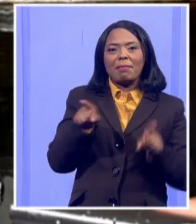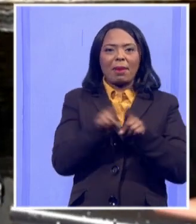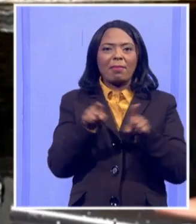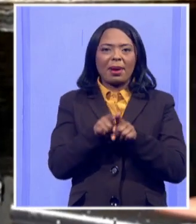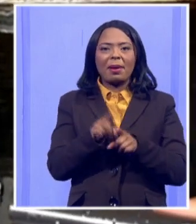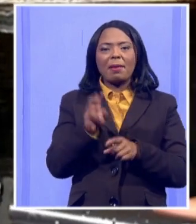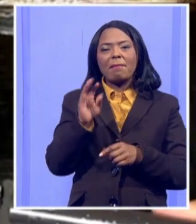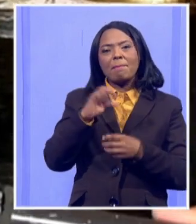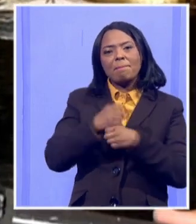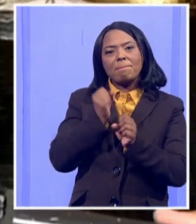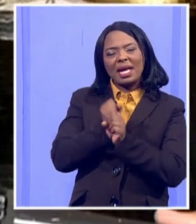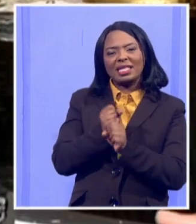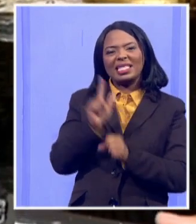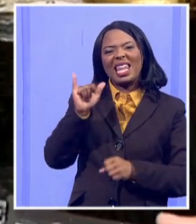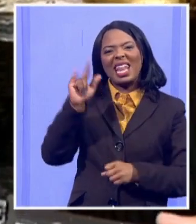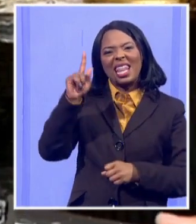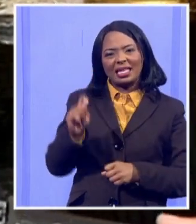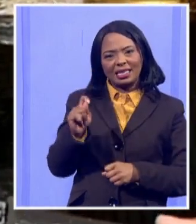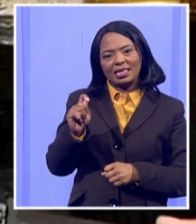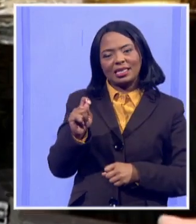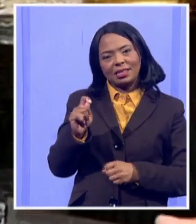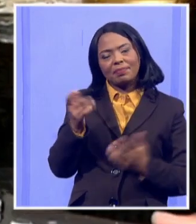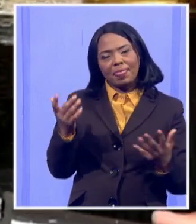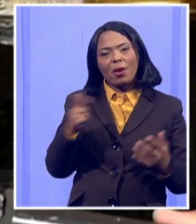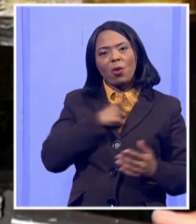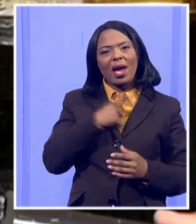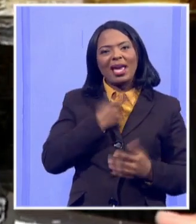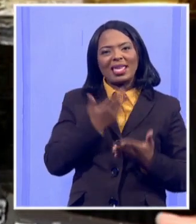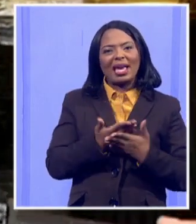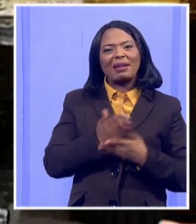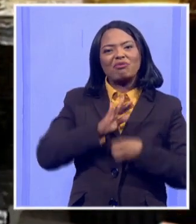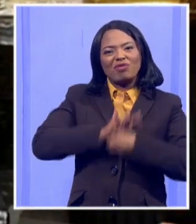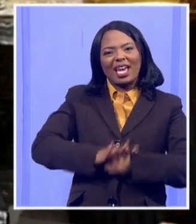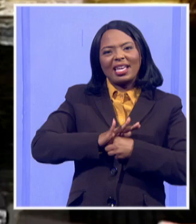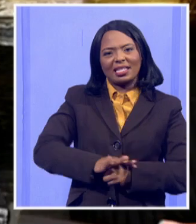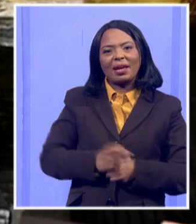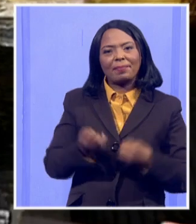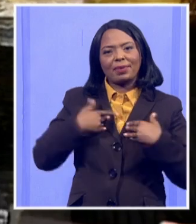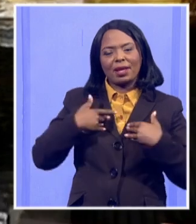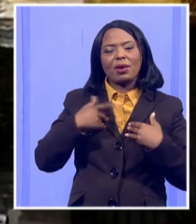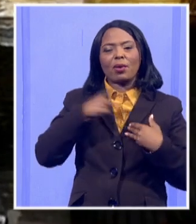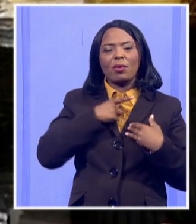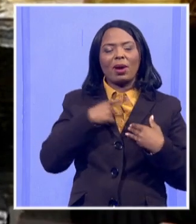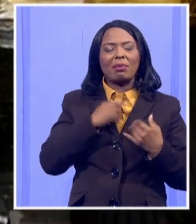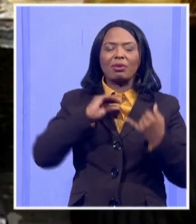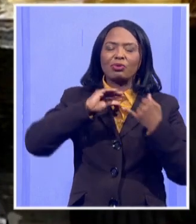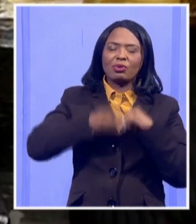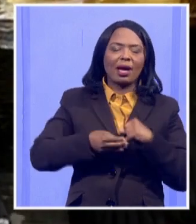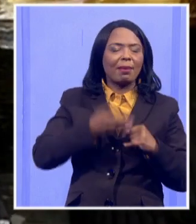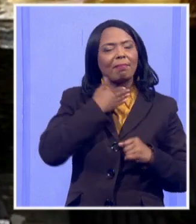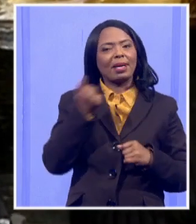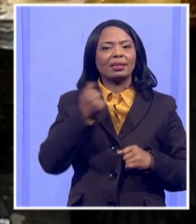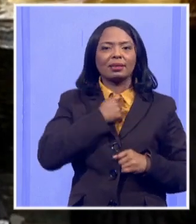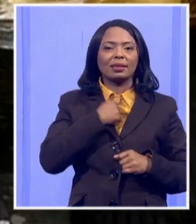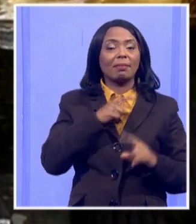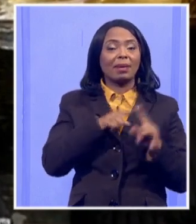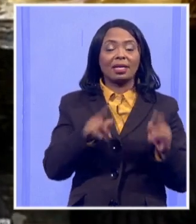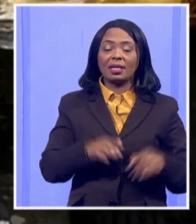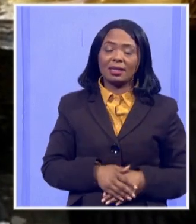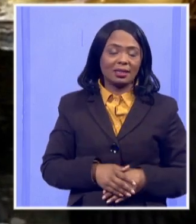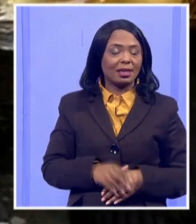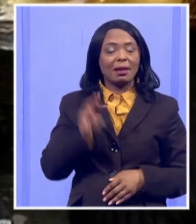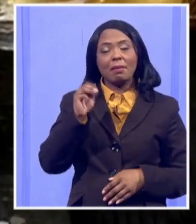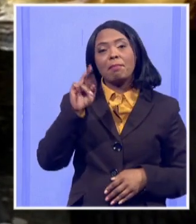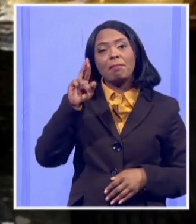well. It puts, for me, it puts a lot of pressure because I try my best, but the marks are